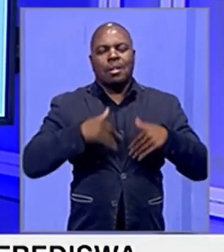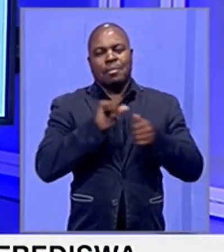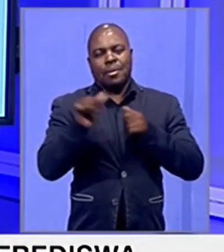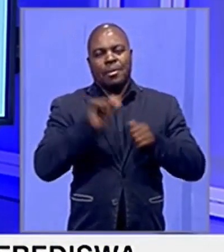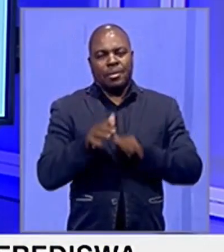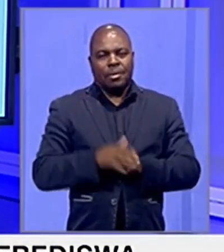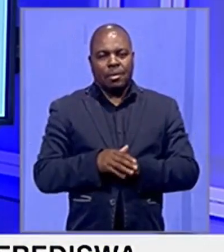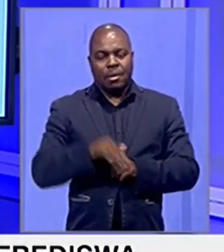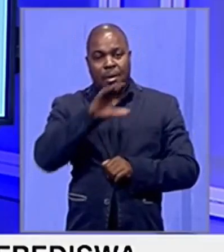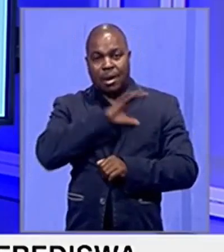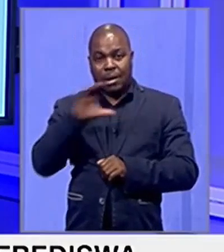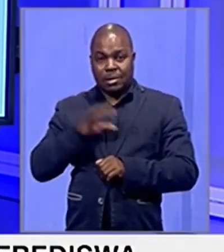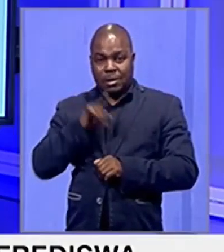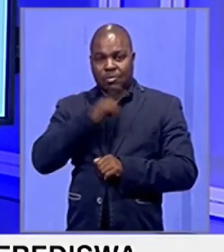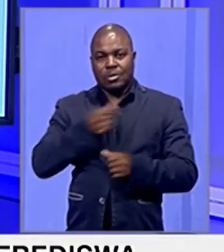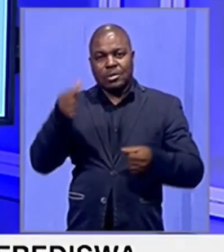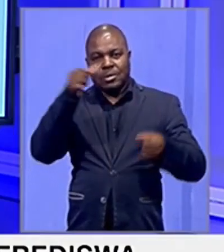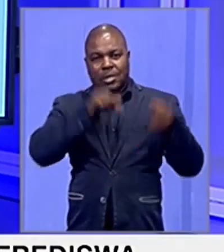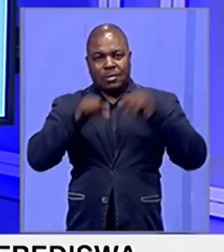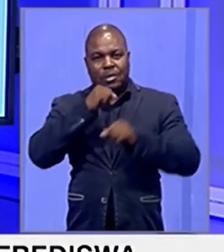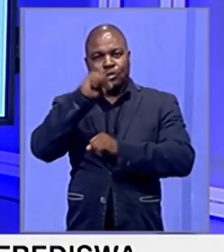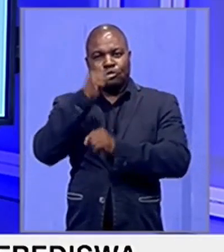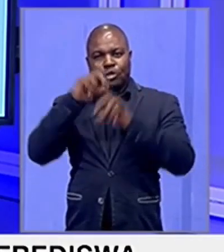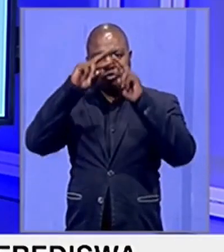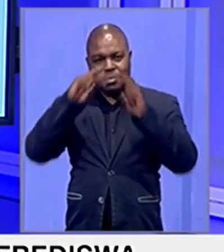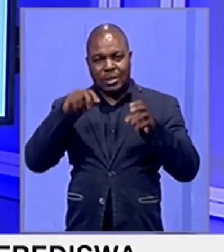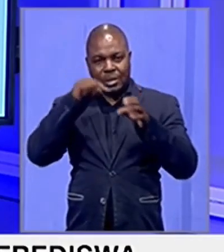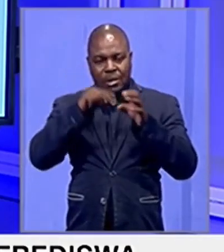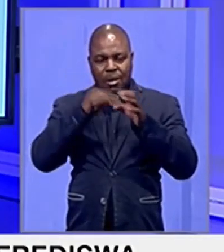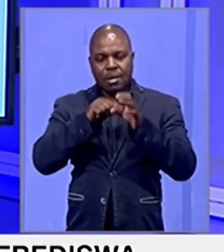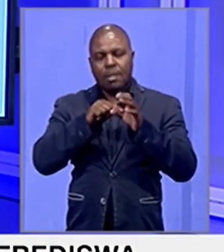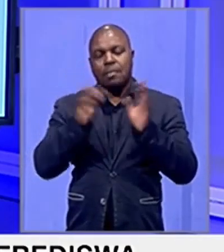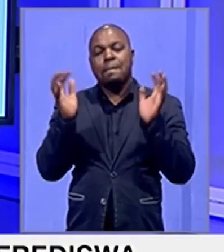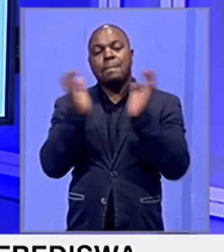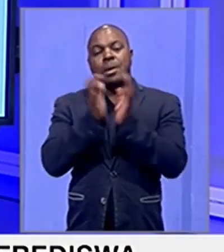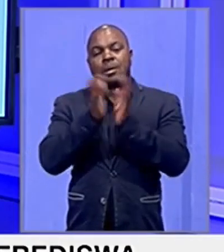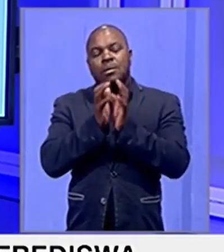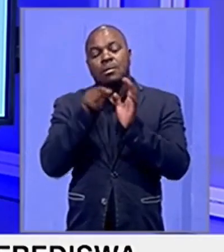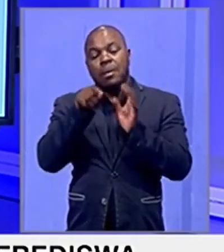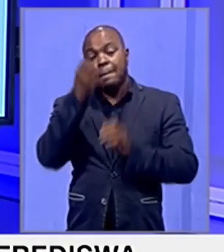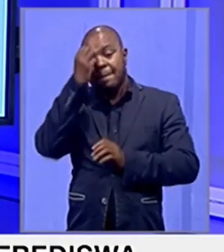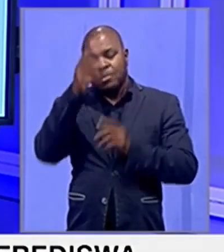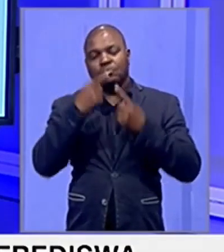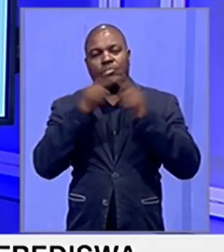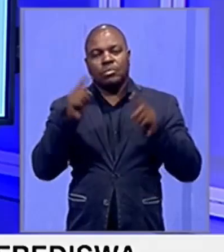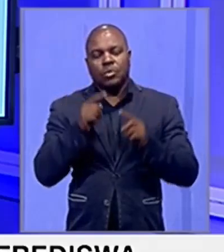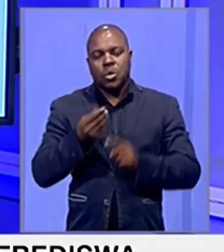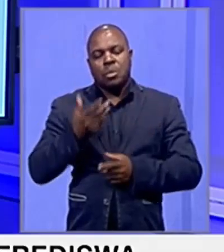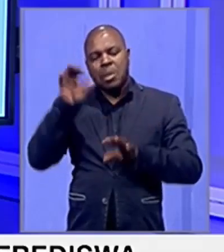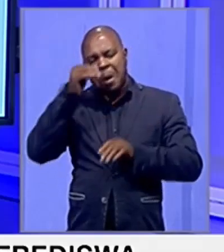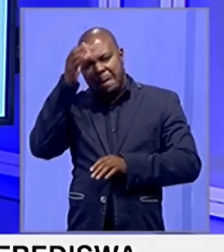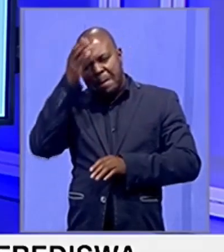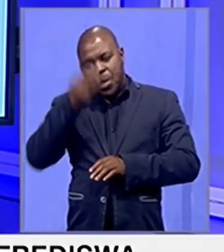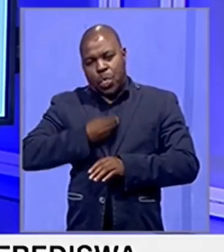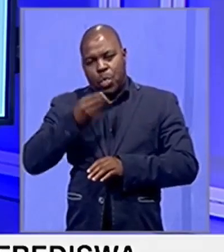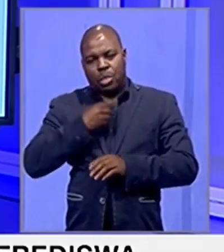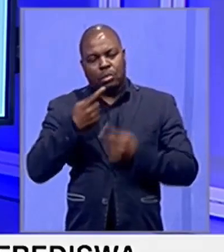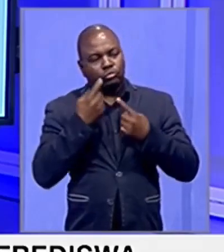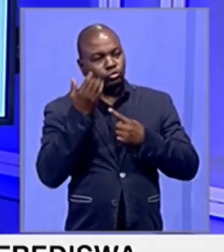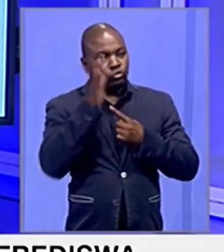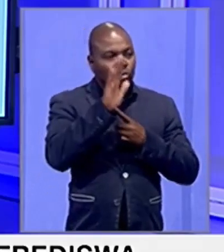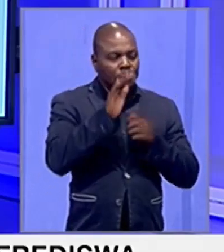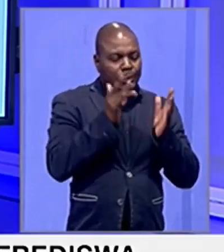sebokeng sa Council for Scientific and Industrial Research se ne se tshwaretswe Pretoria moo ditsebi tse nyane di hlahisitseng technology ho ntlafatsa